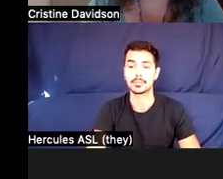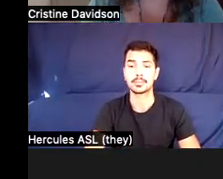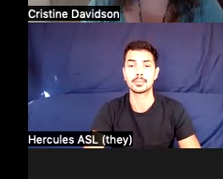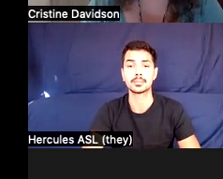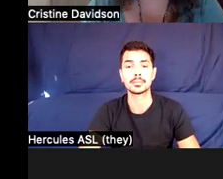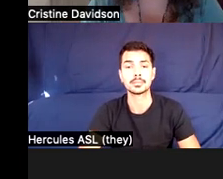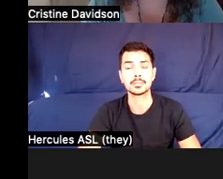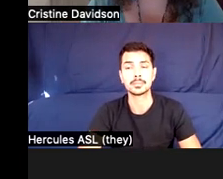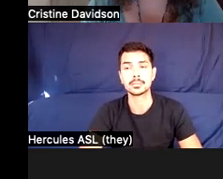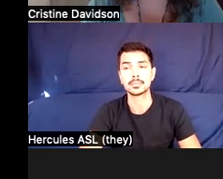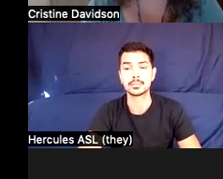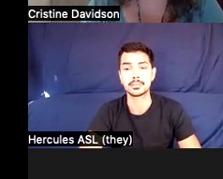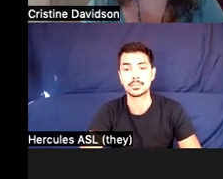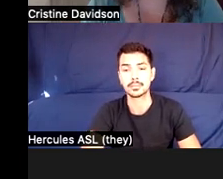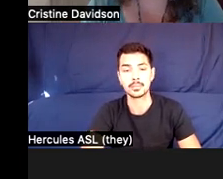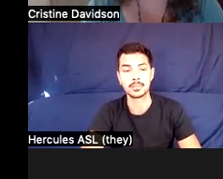No?